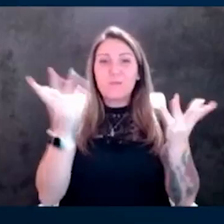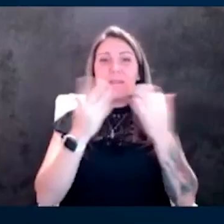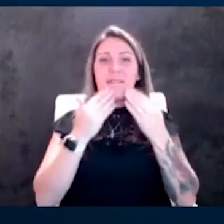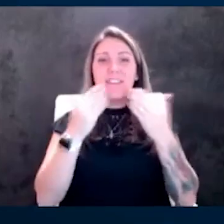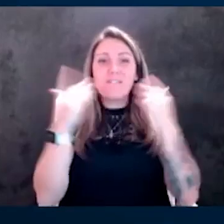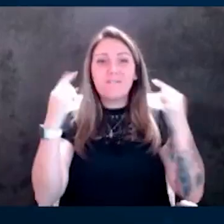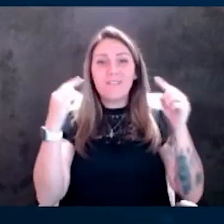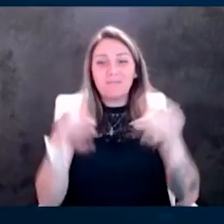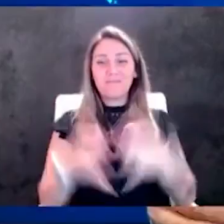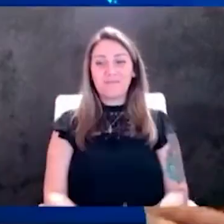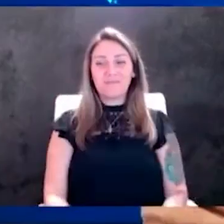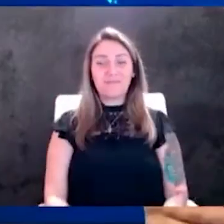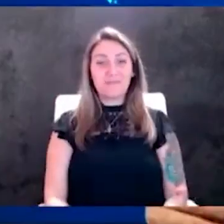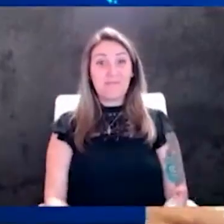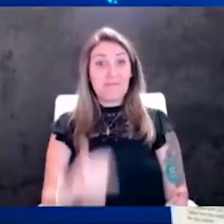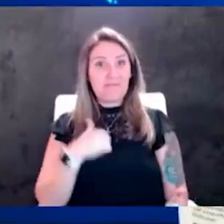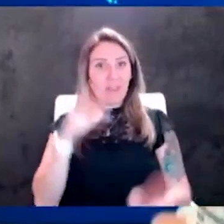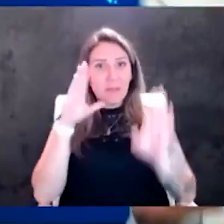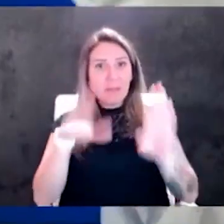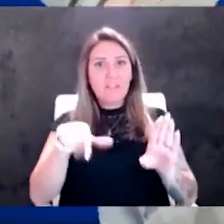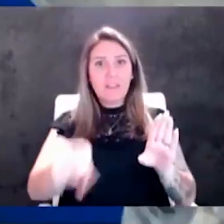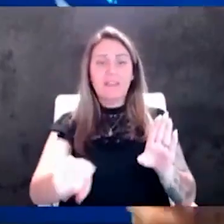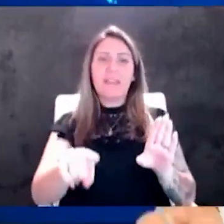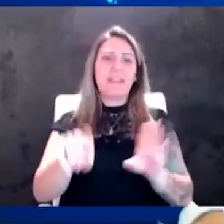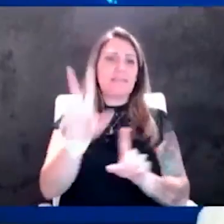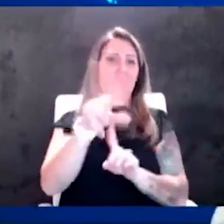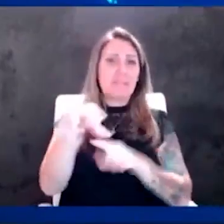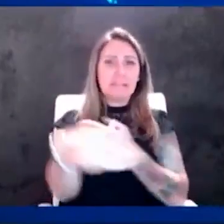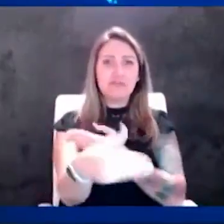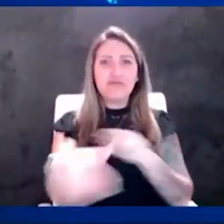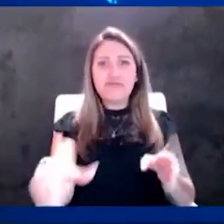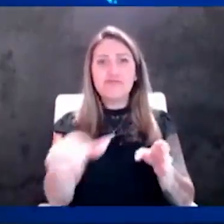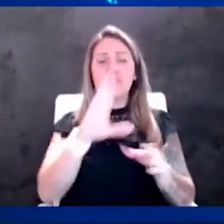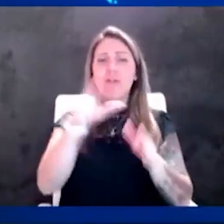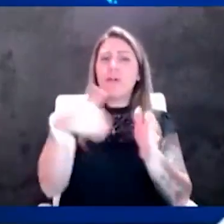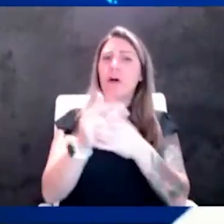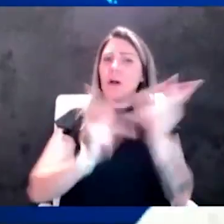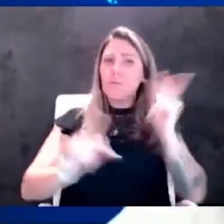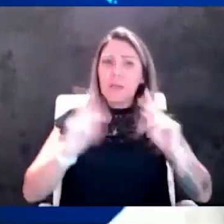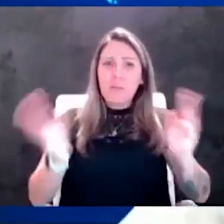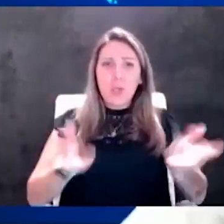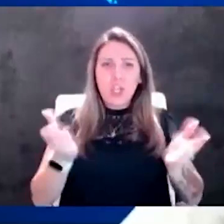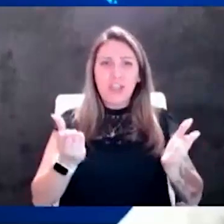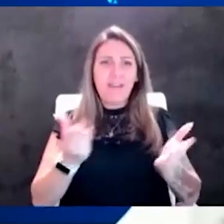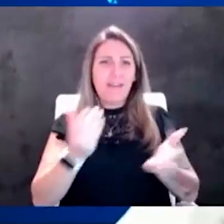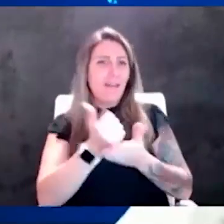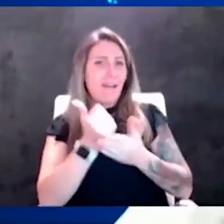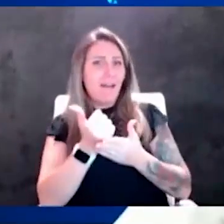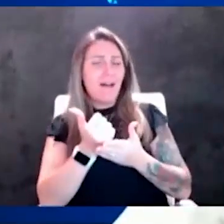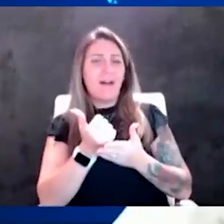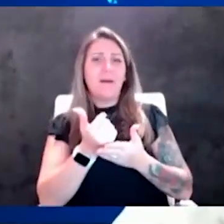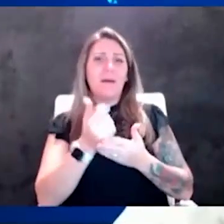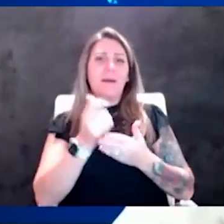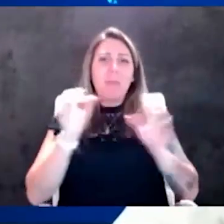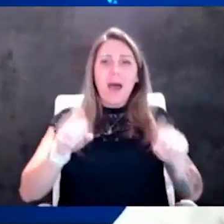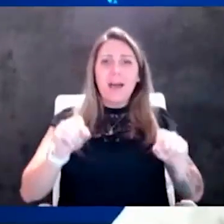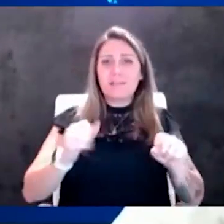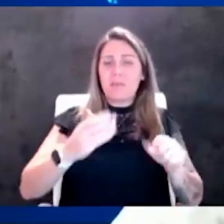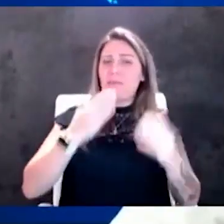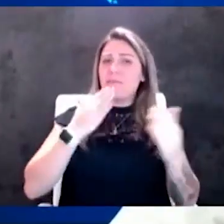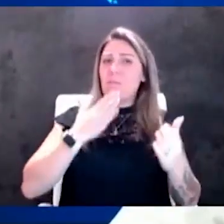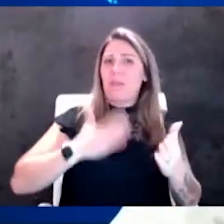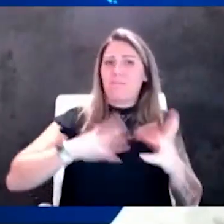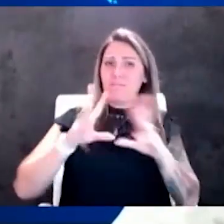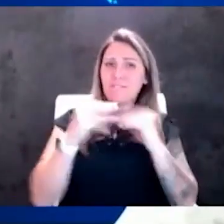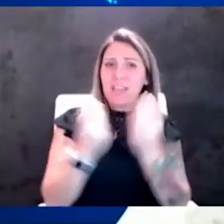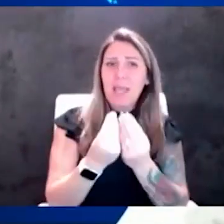I am thankful for this studio, for all the folks here, for the Dol Simons family who has helped make this possible. I'm thankful for my family. I'm thankful for my daughter's